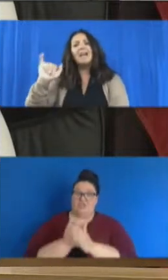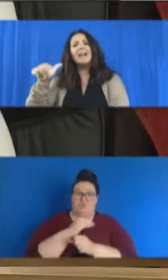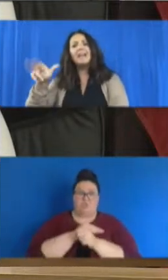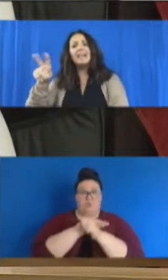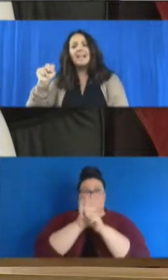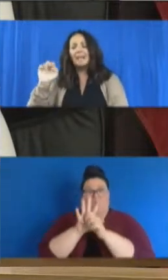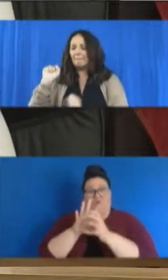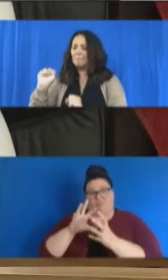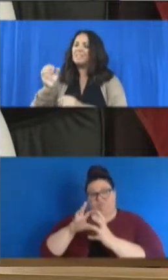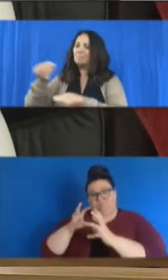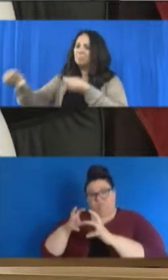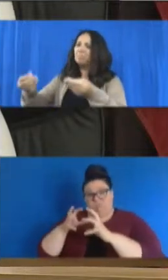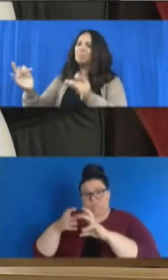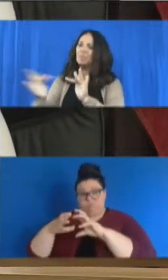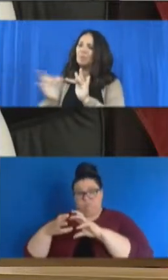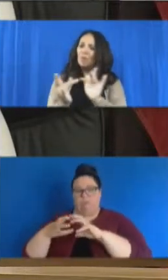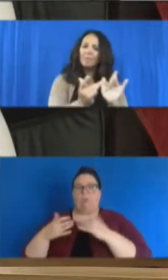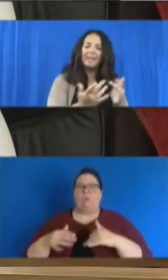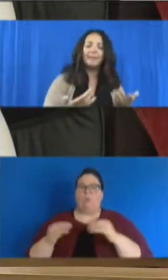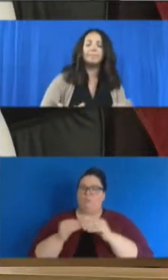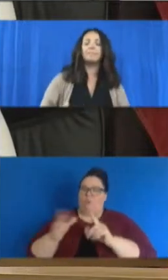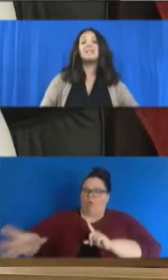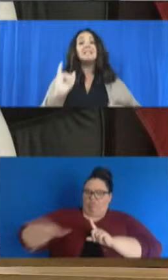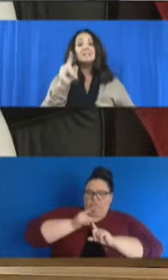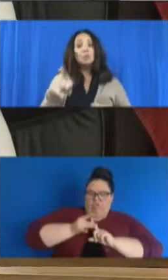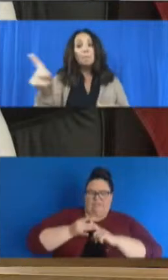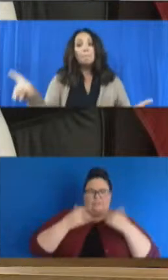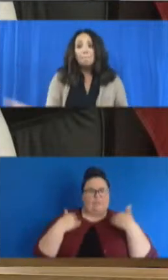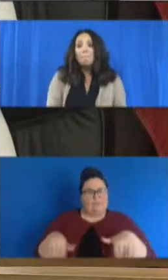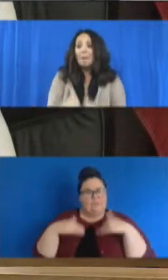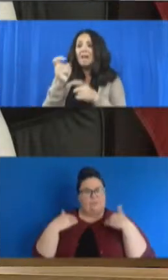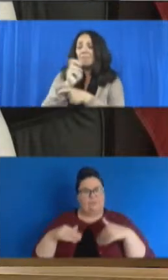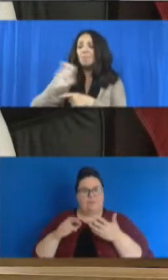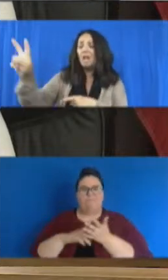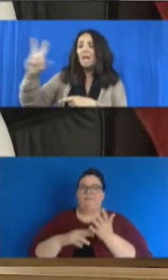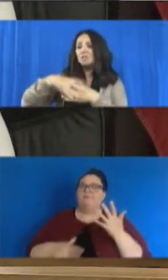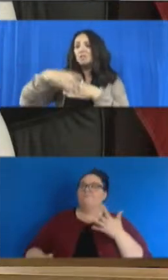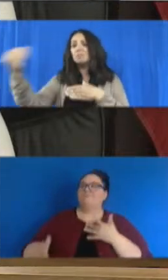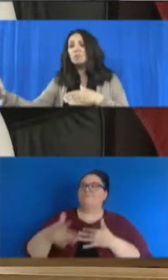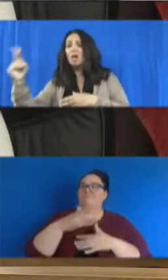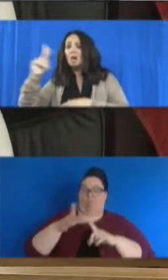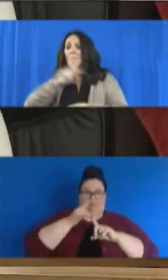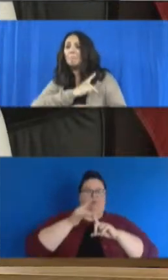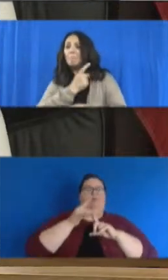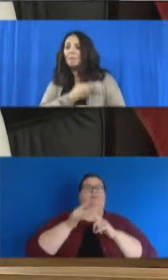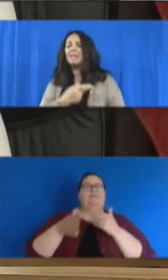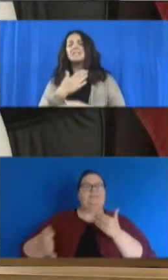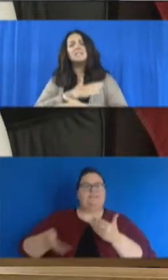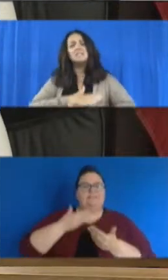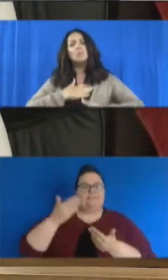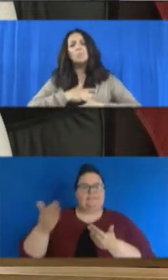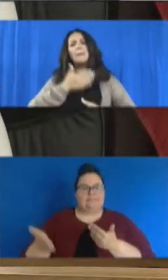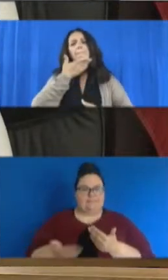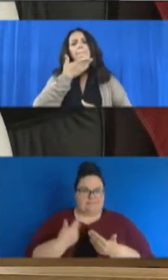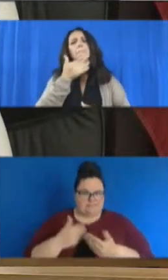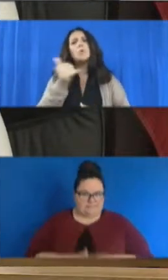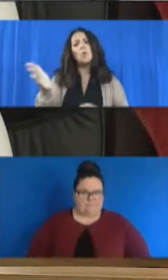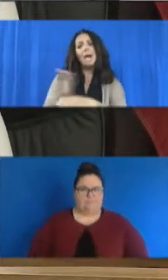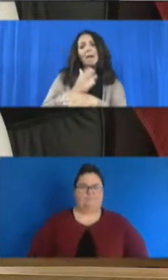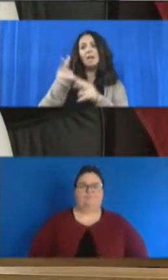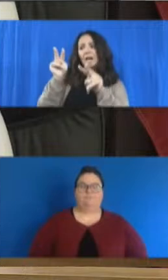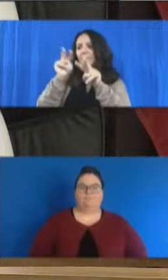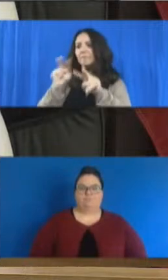de vous faire vacciner complètement avant de partir en voyage, même s'il ne s'agit pas d'une exigence établie